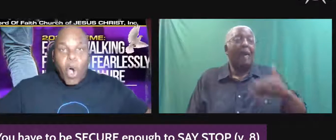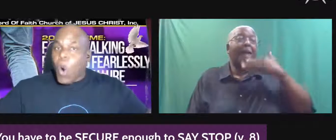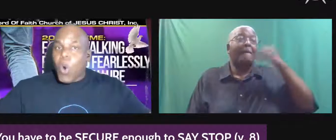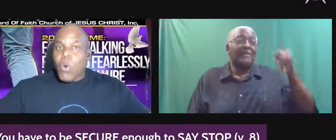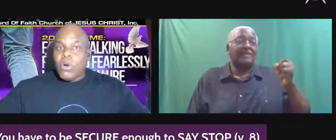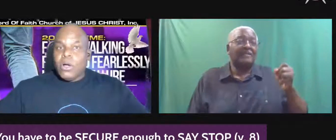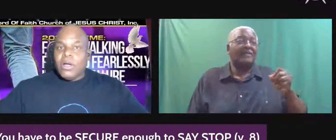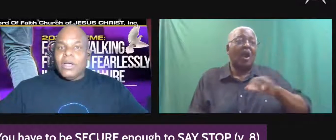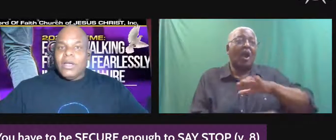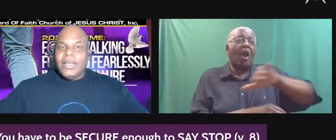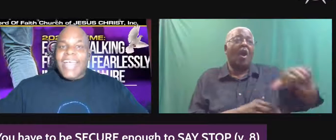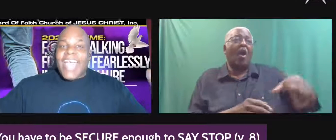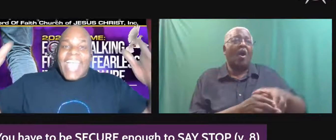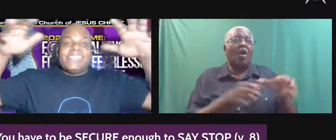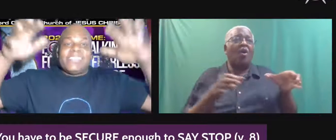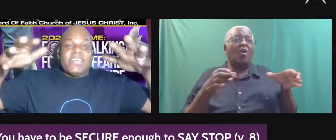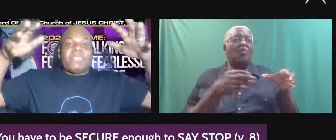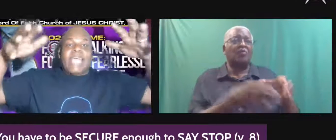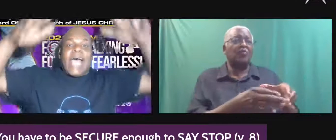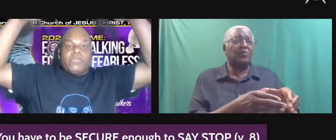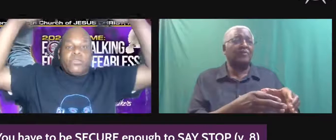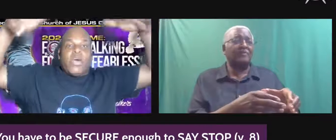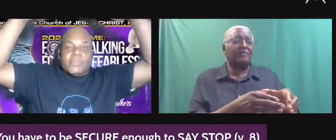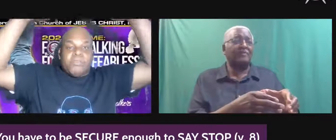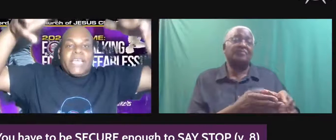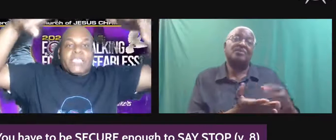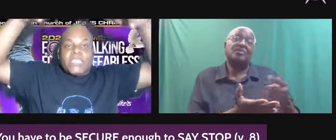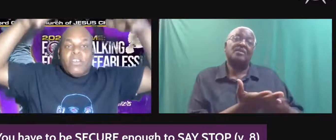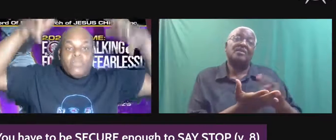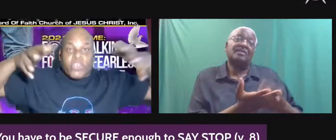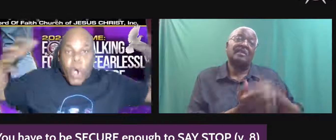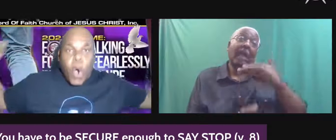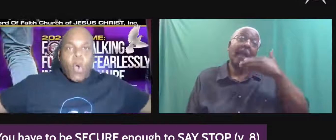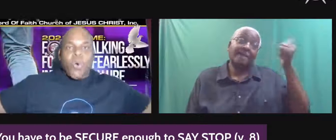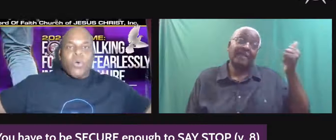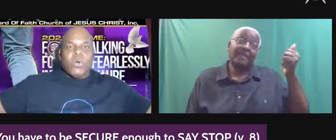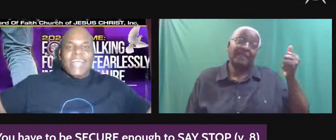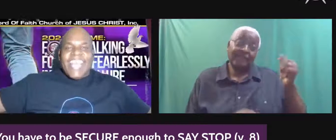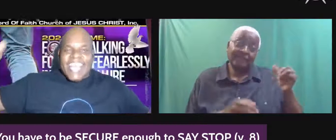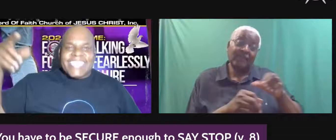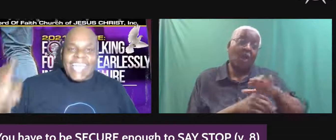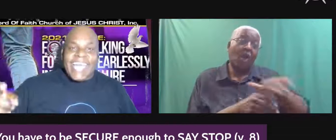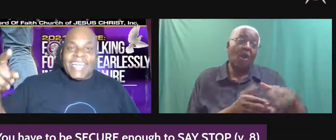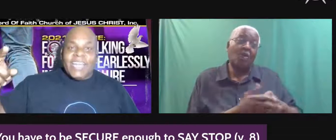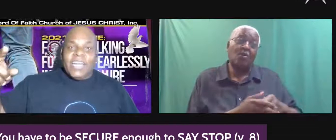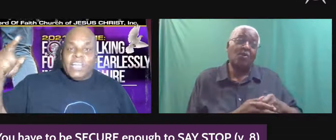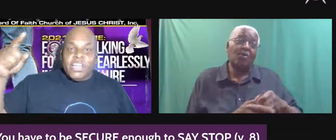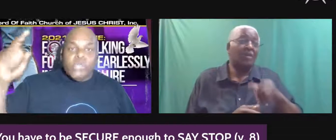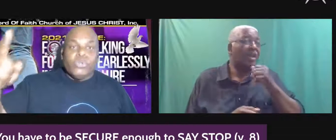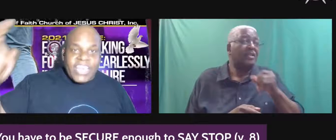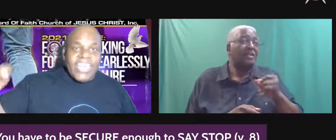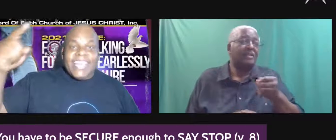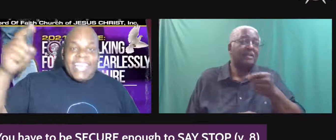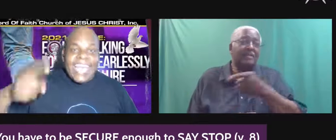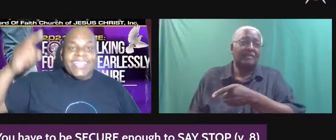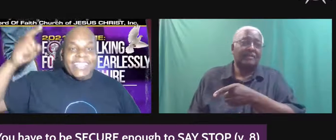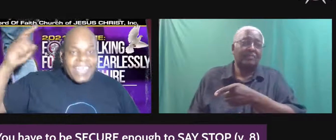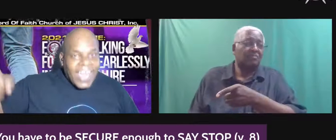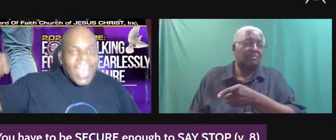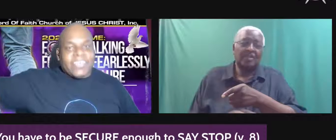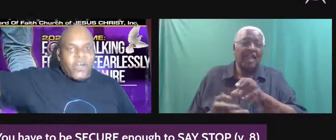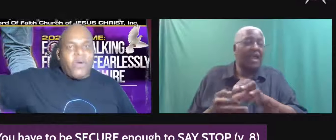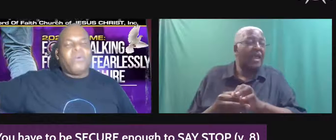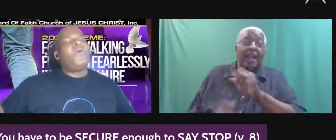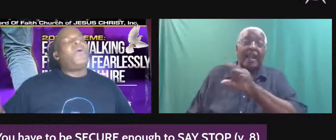for the whole. And sometimes what's best for the whole is letting the loose end, letting